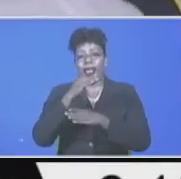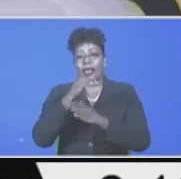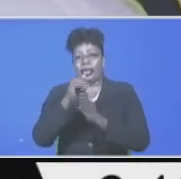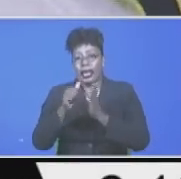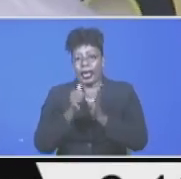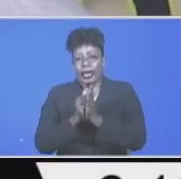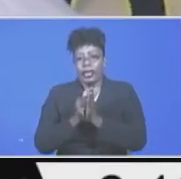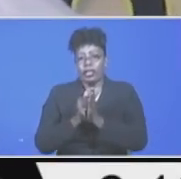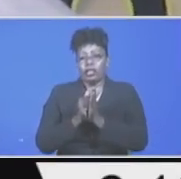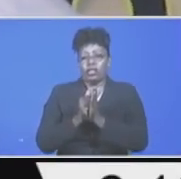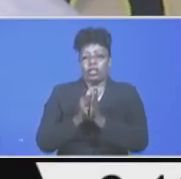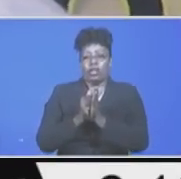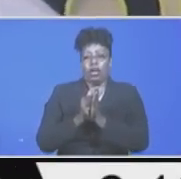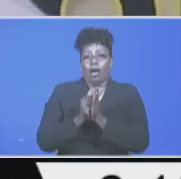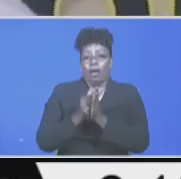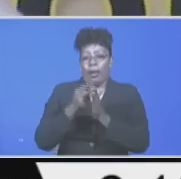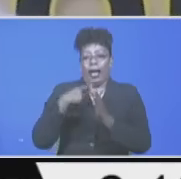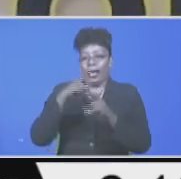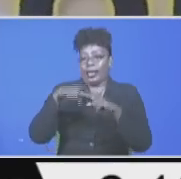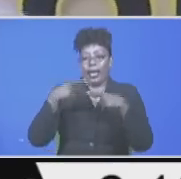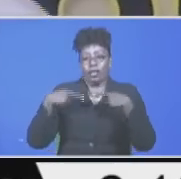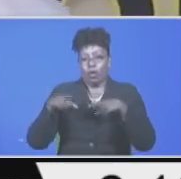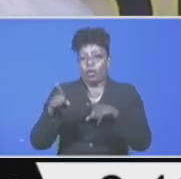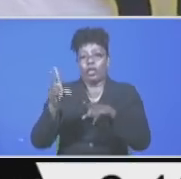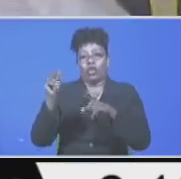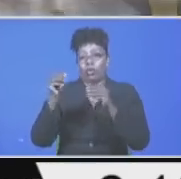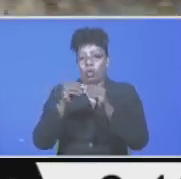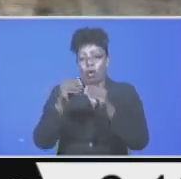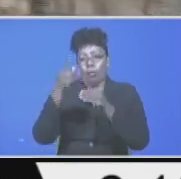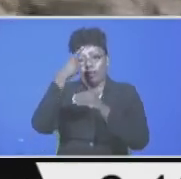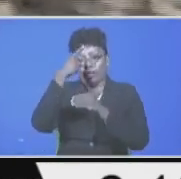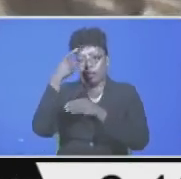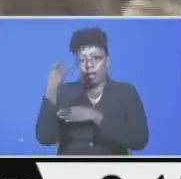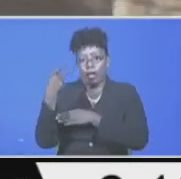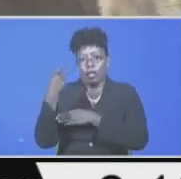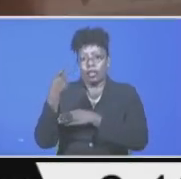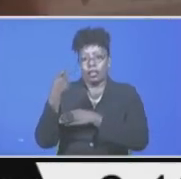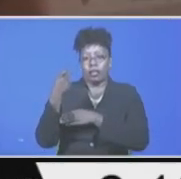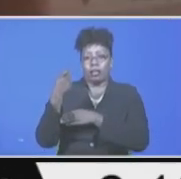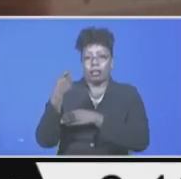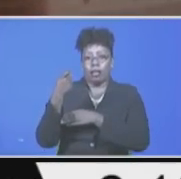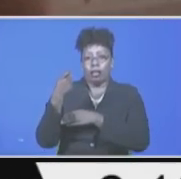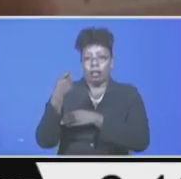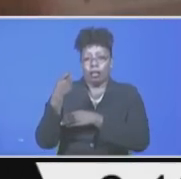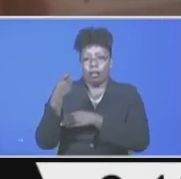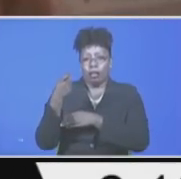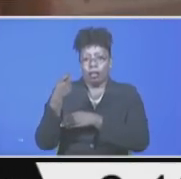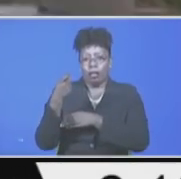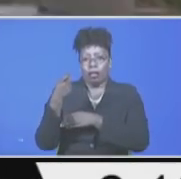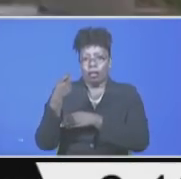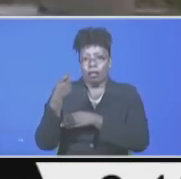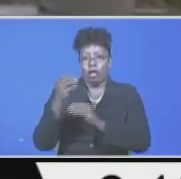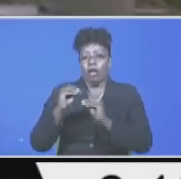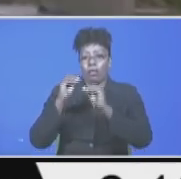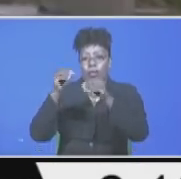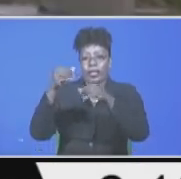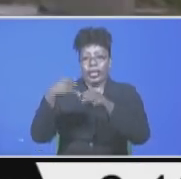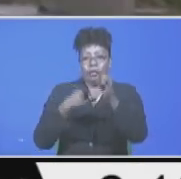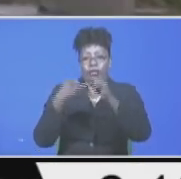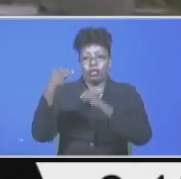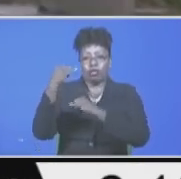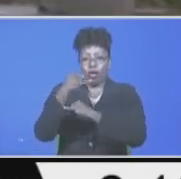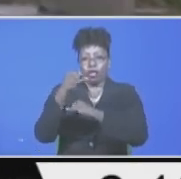go there anymore because they're restricted due to implementation of selling it and then putting infrastructure on